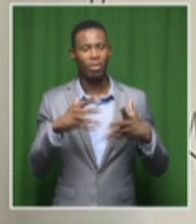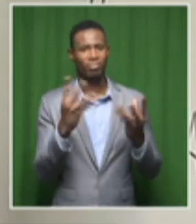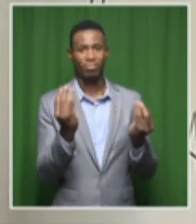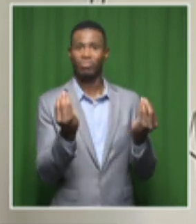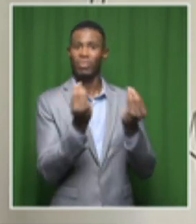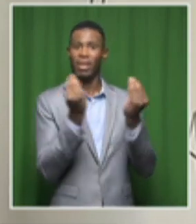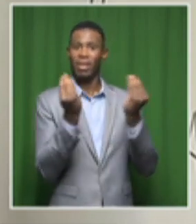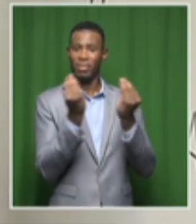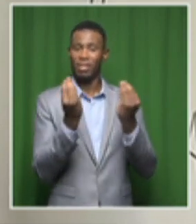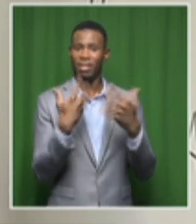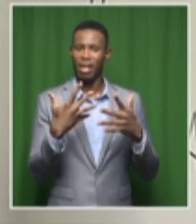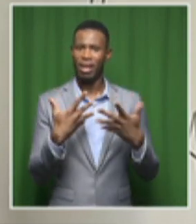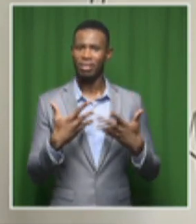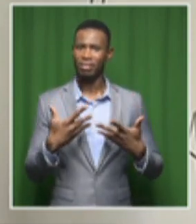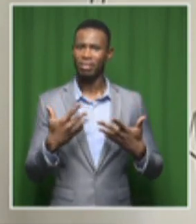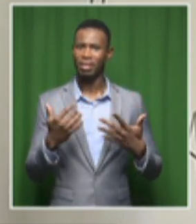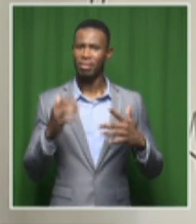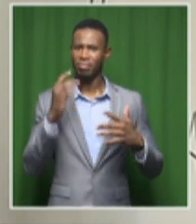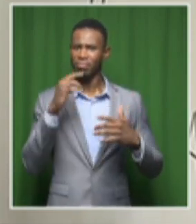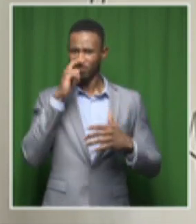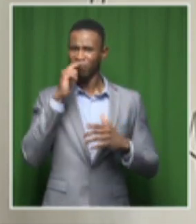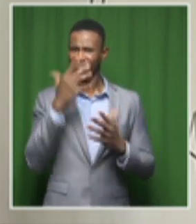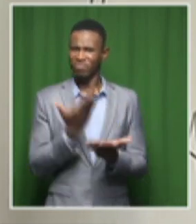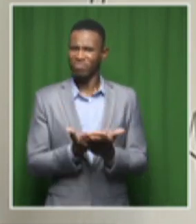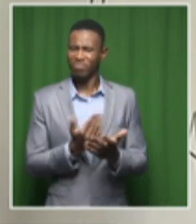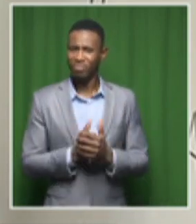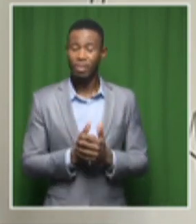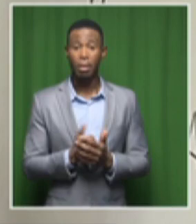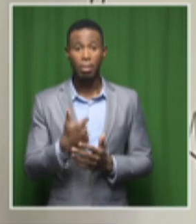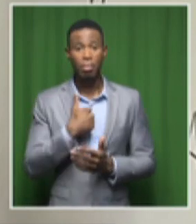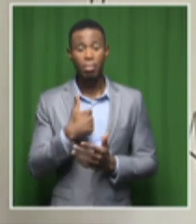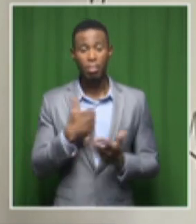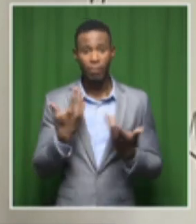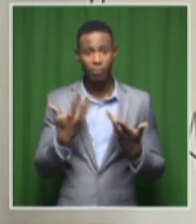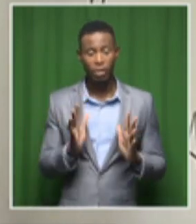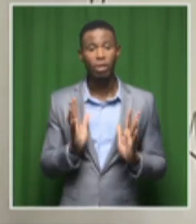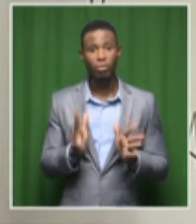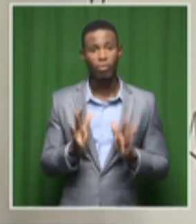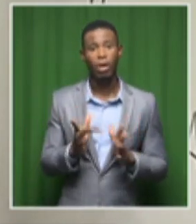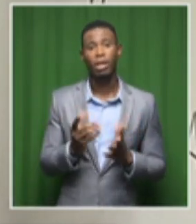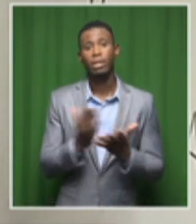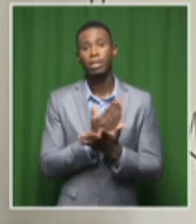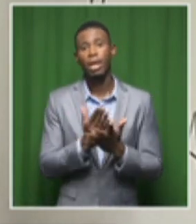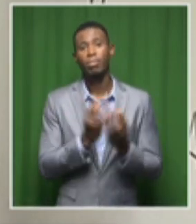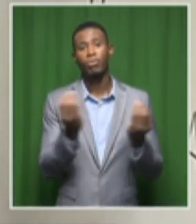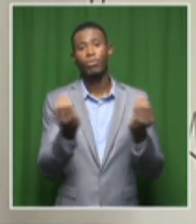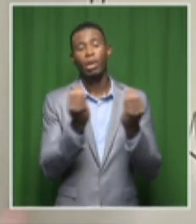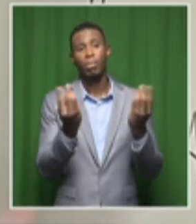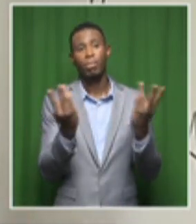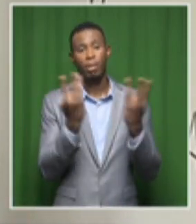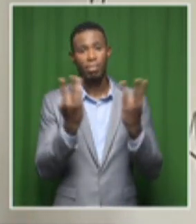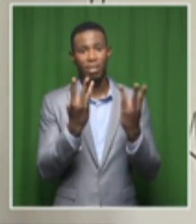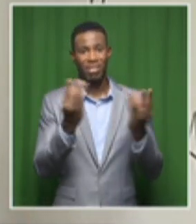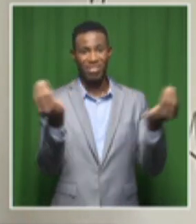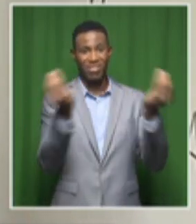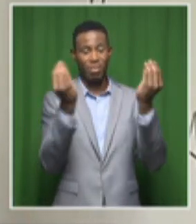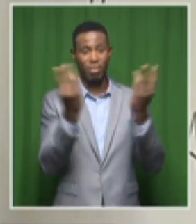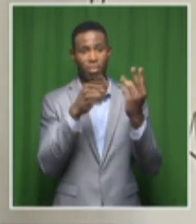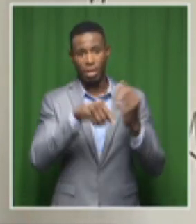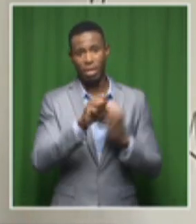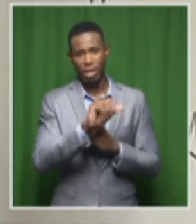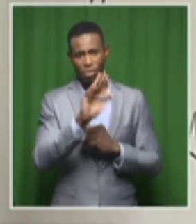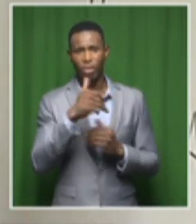verification, I jumped in on it because I've helped some celebrities in South Africa to get verified the old